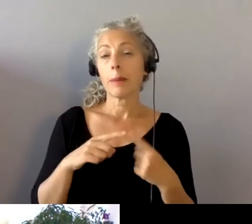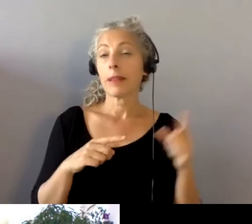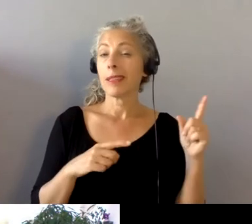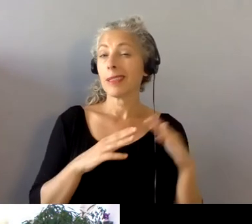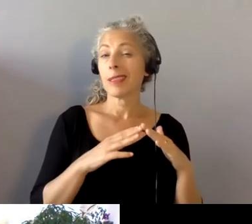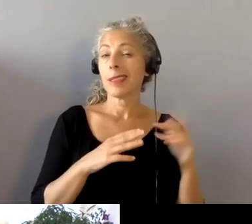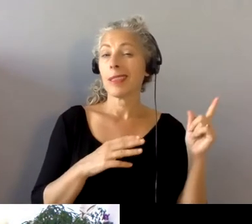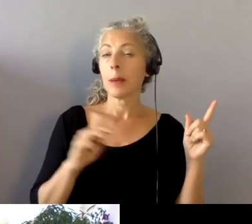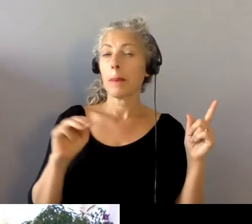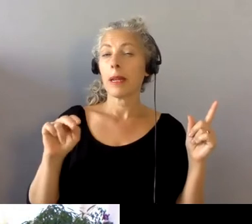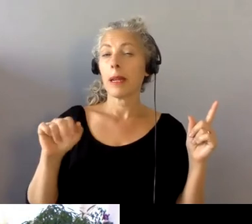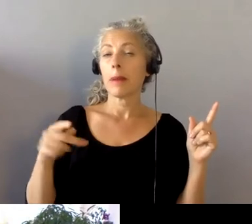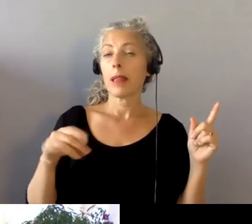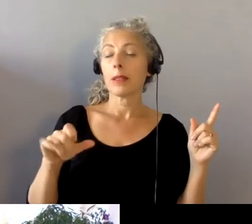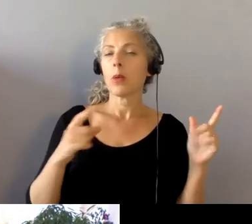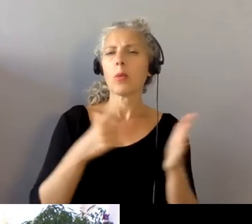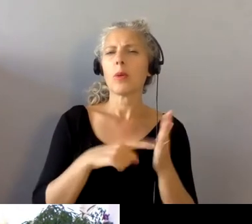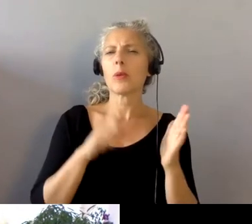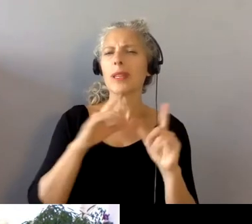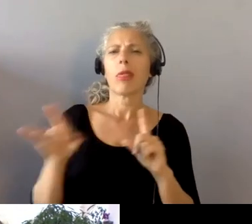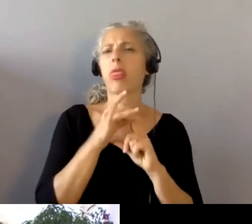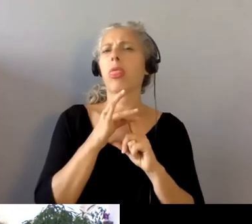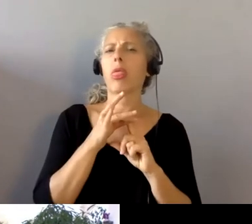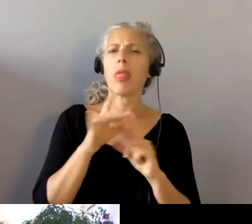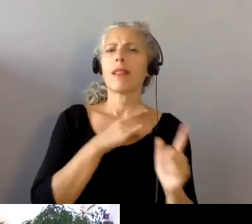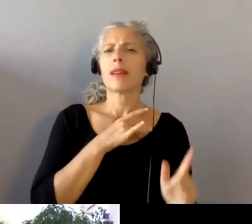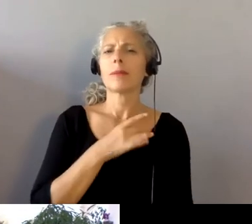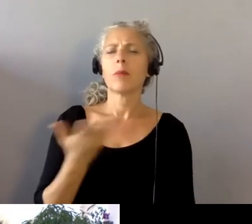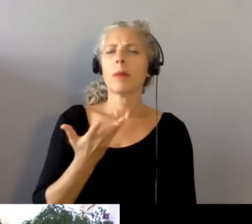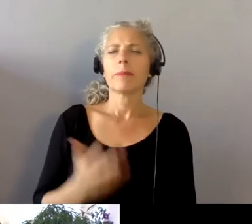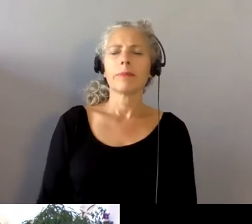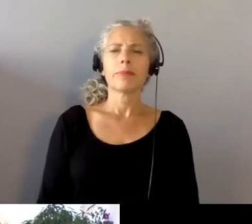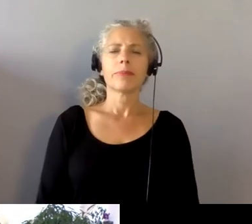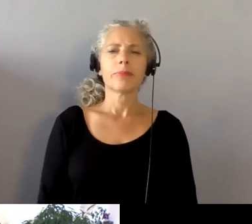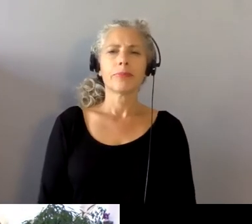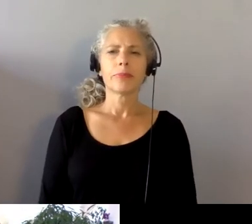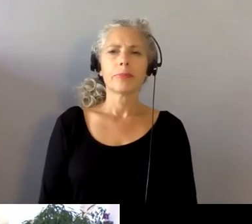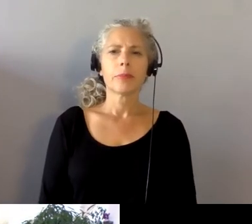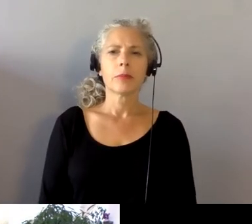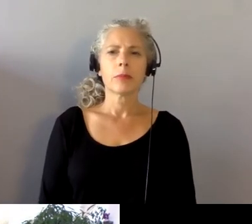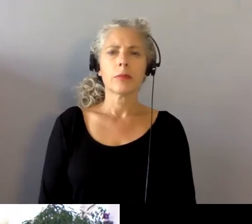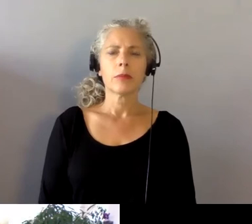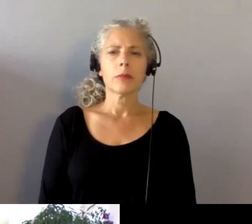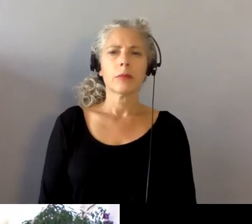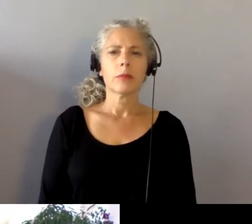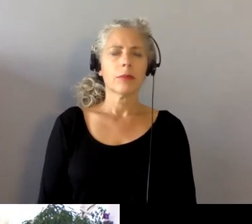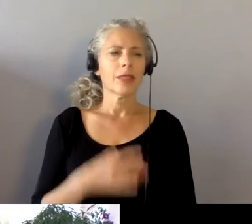just like what stuck? Well, I think what was interesting is when we did that project, that